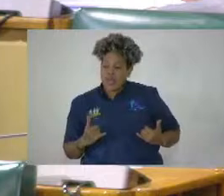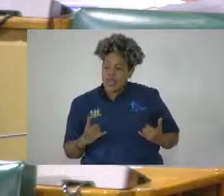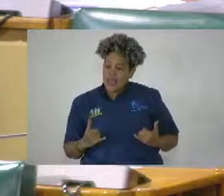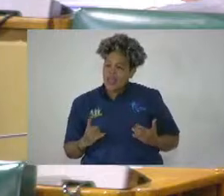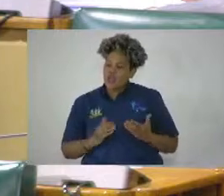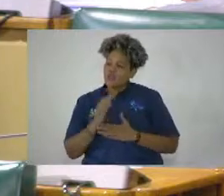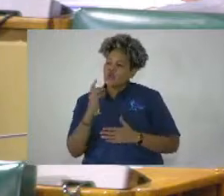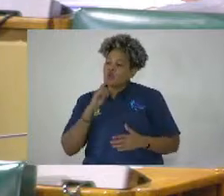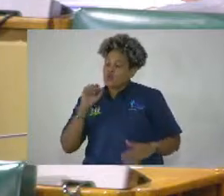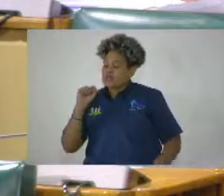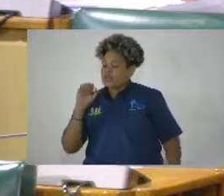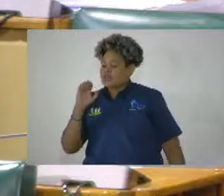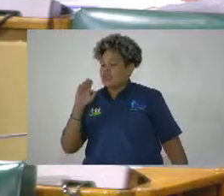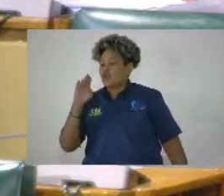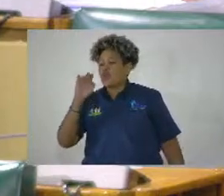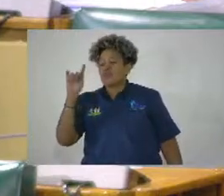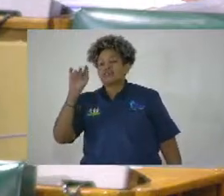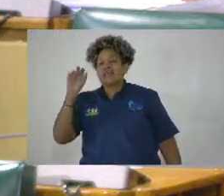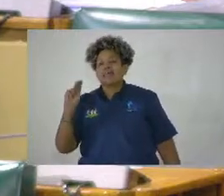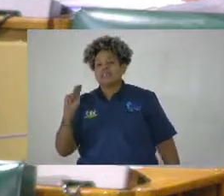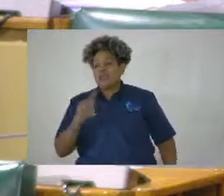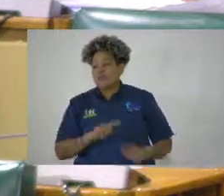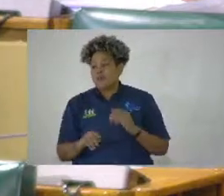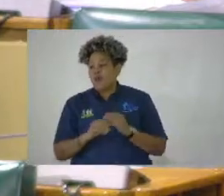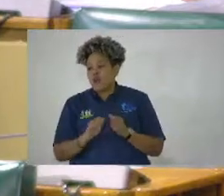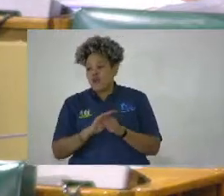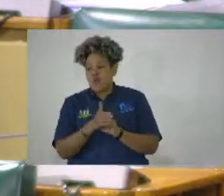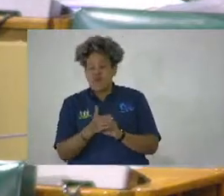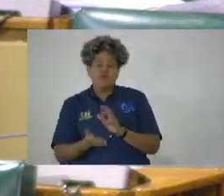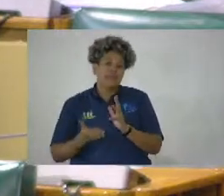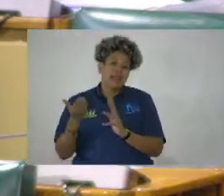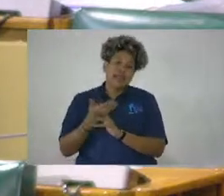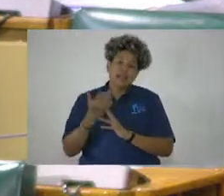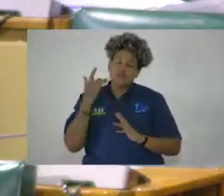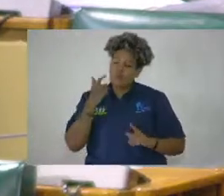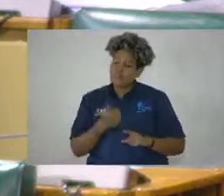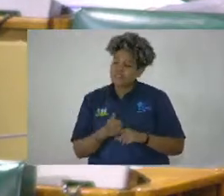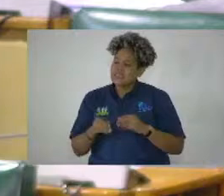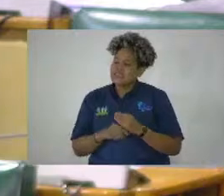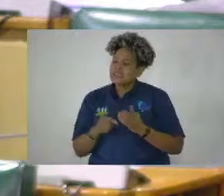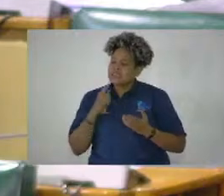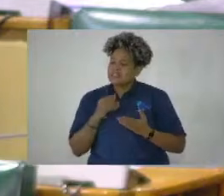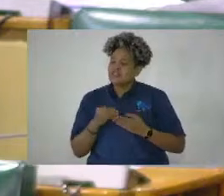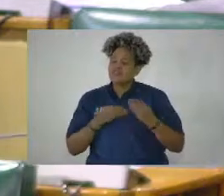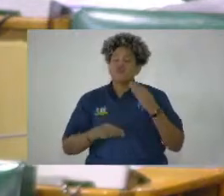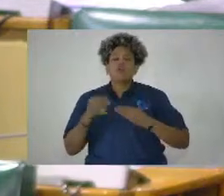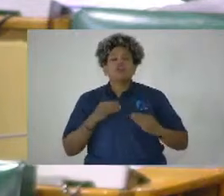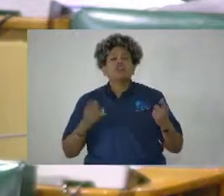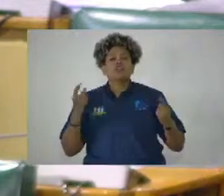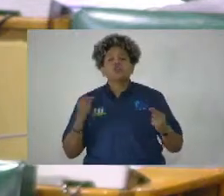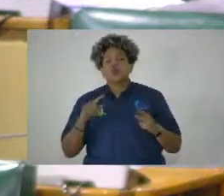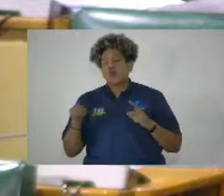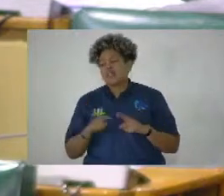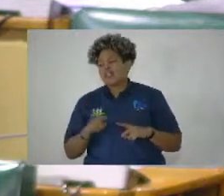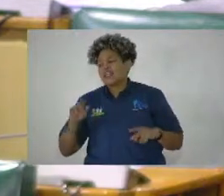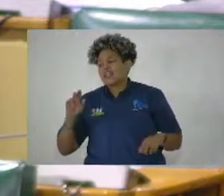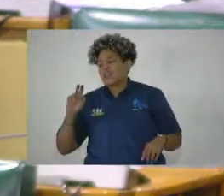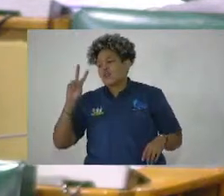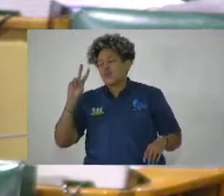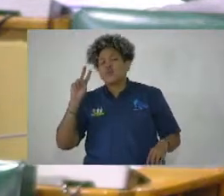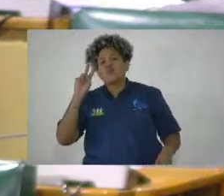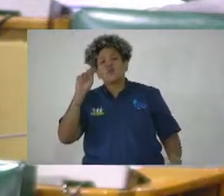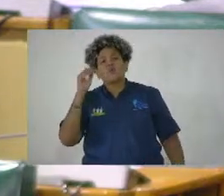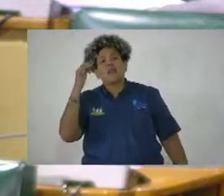via securitization, but COVID intervened because the transaction was done in late